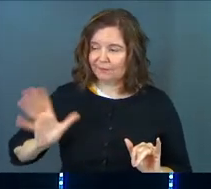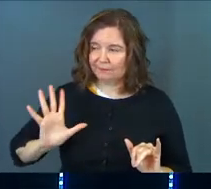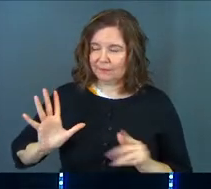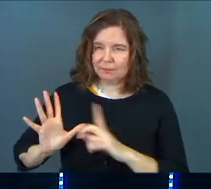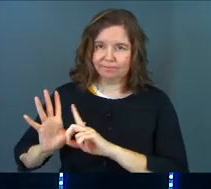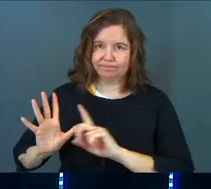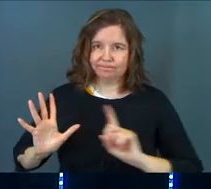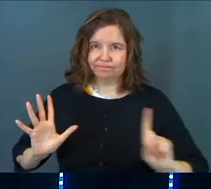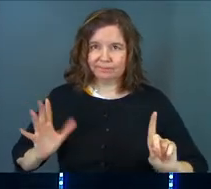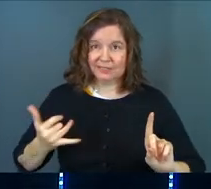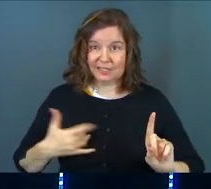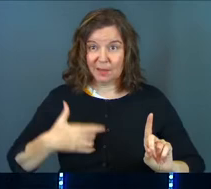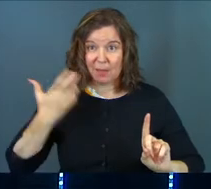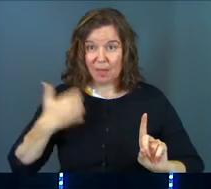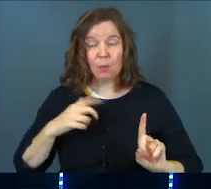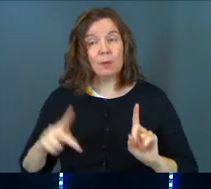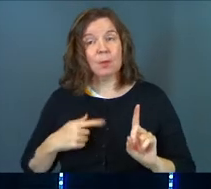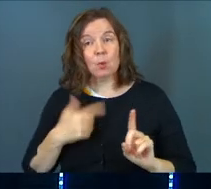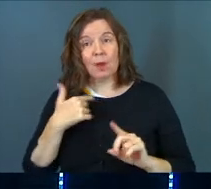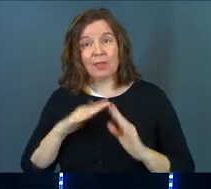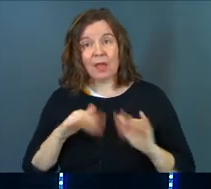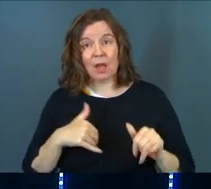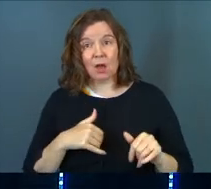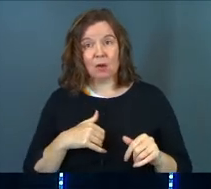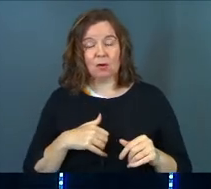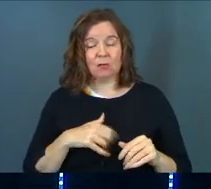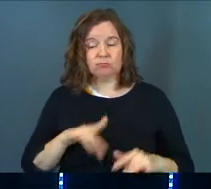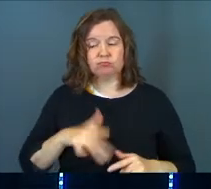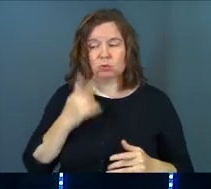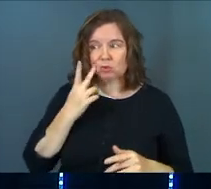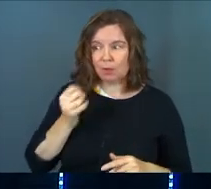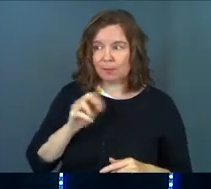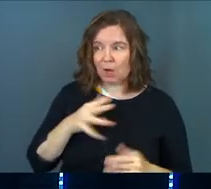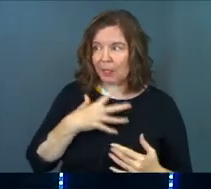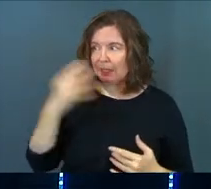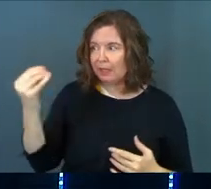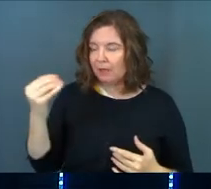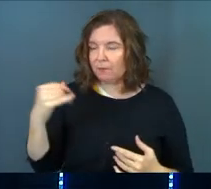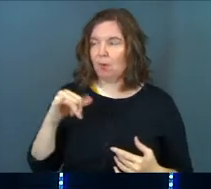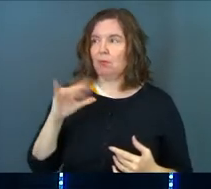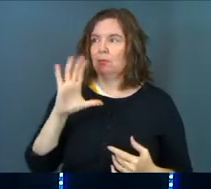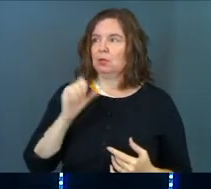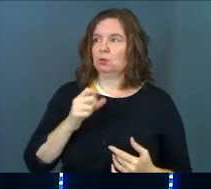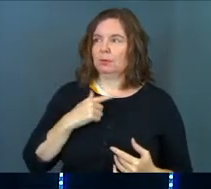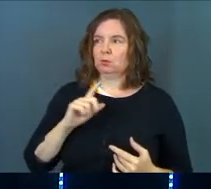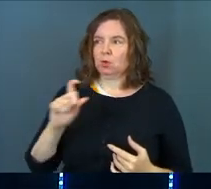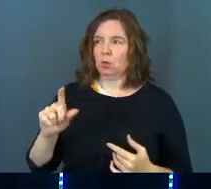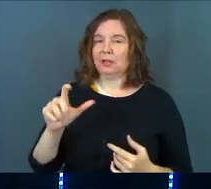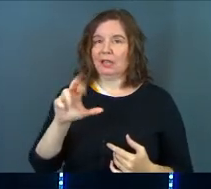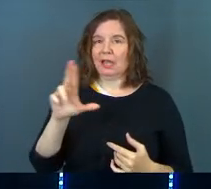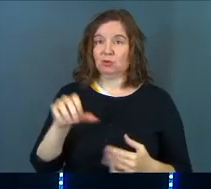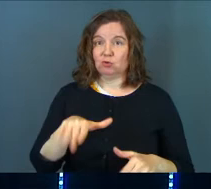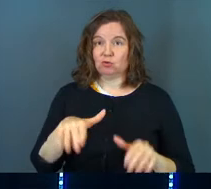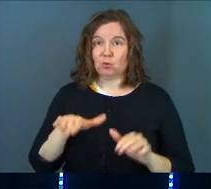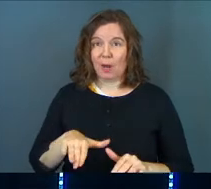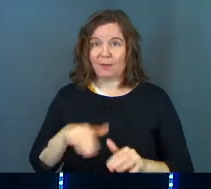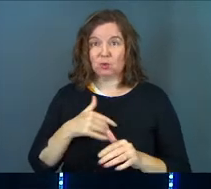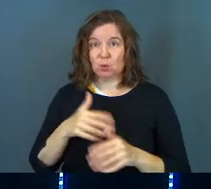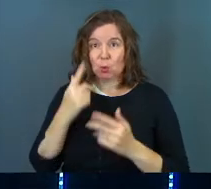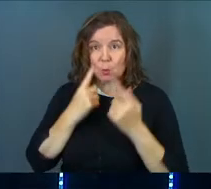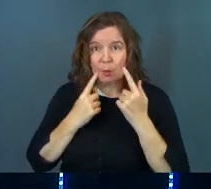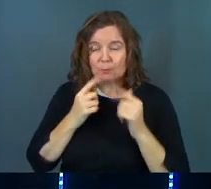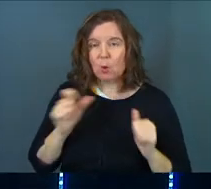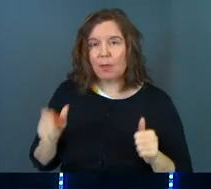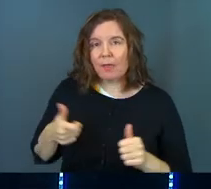Still mad. When the people who were at the house consoling Mary saw her leave so hastily, they assumed she was going to Lazarus' grave to weep, and